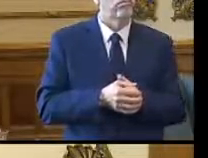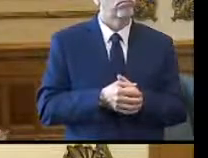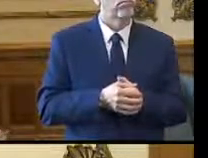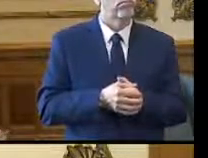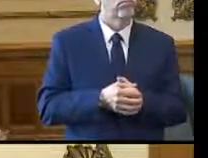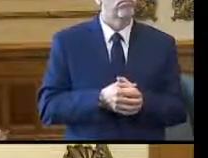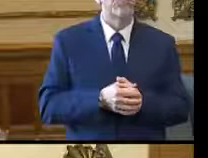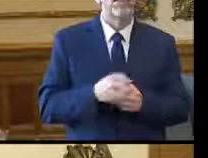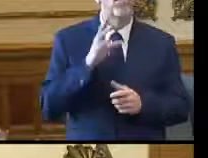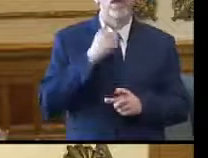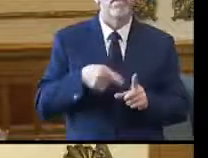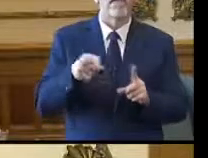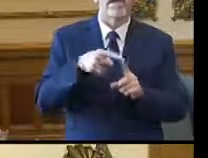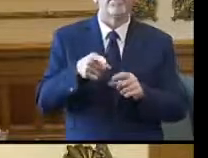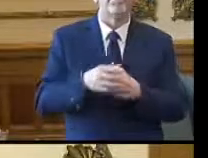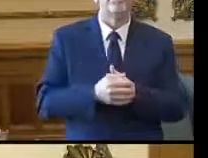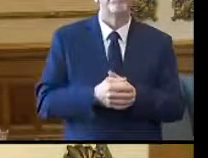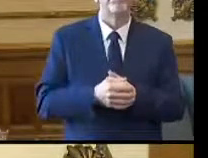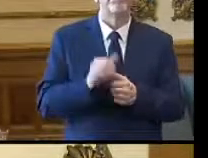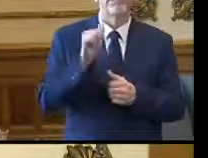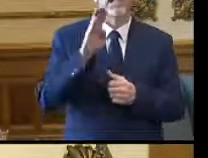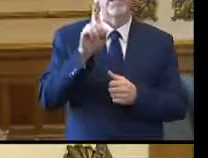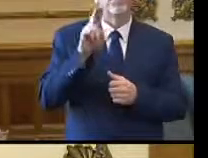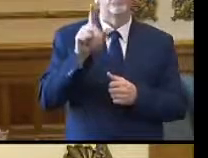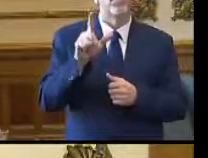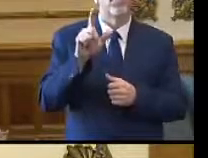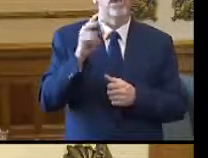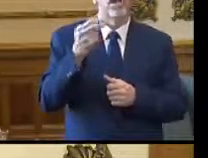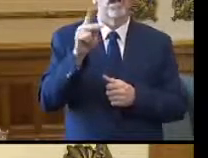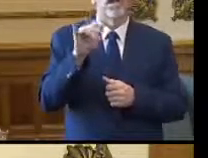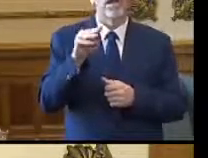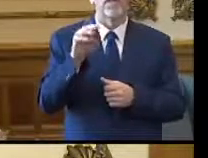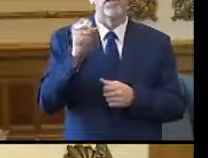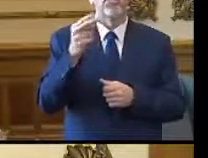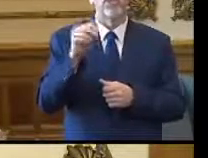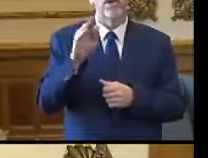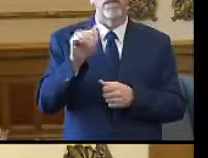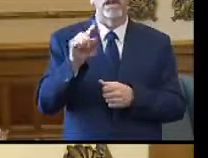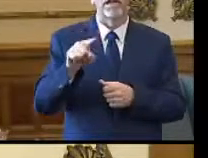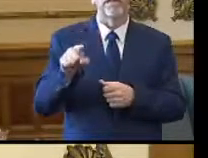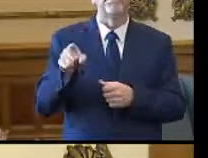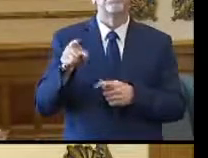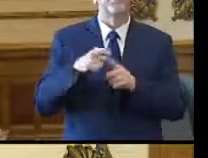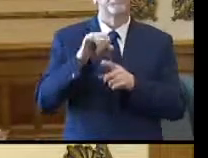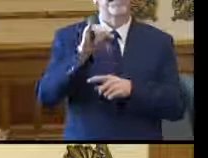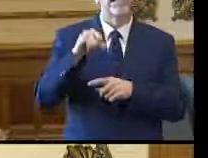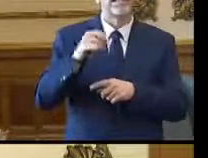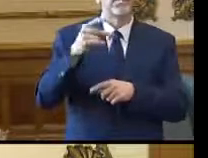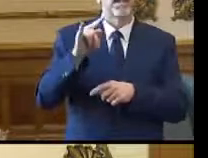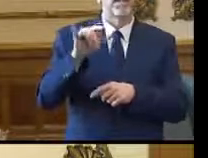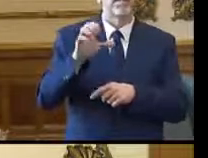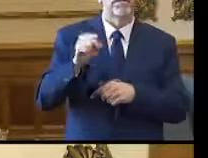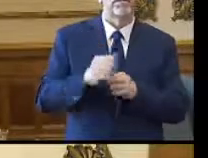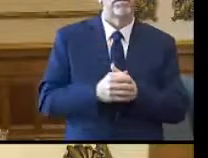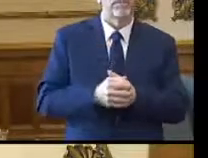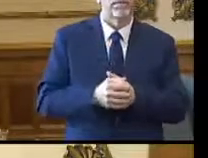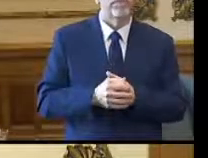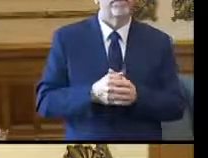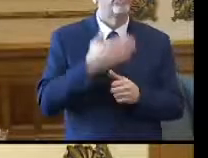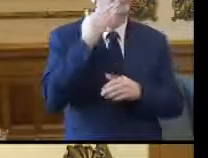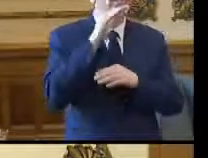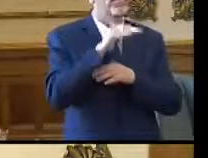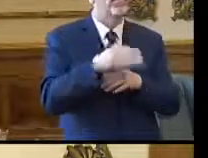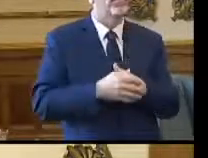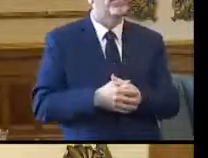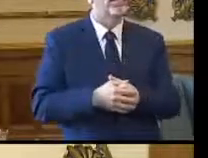We'll circle back with Ethan. Abdul Hakim Shabazz, Indy Politics. Good afternoon, Abdul.